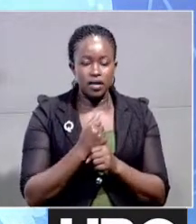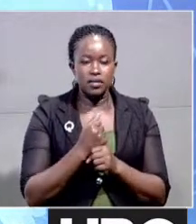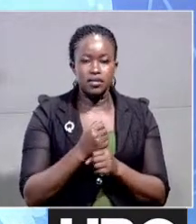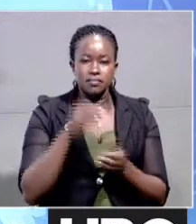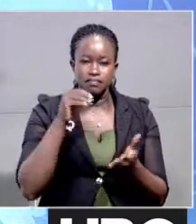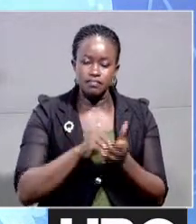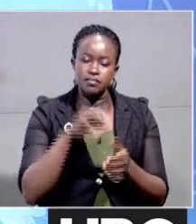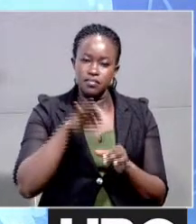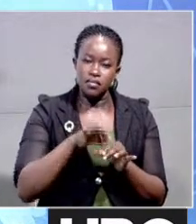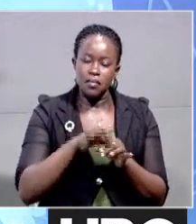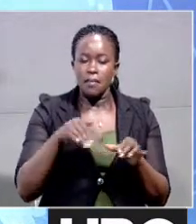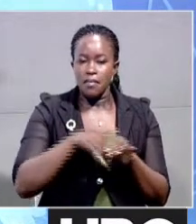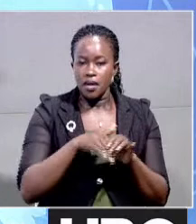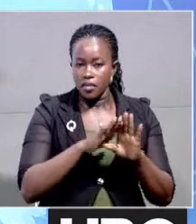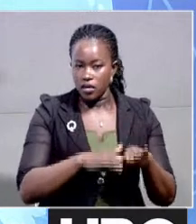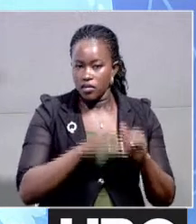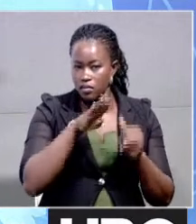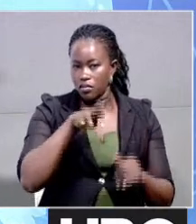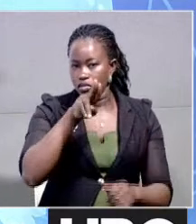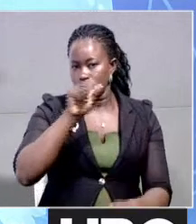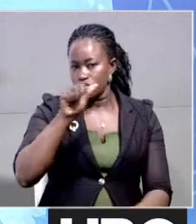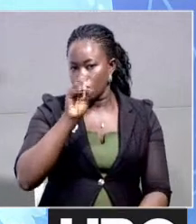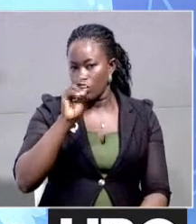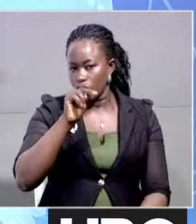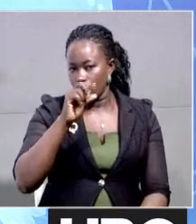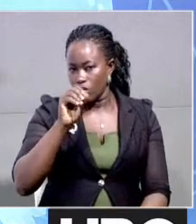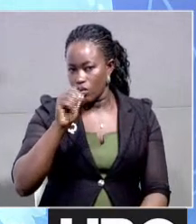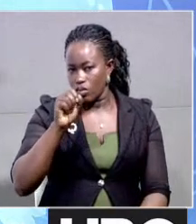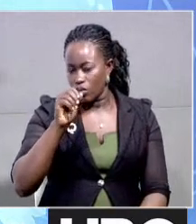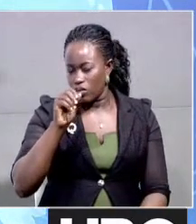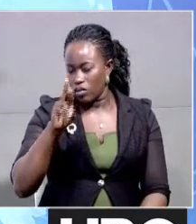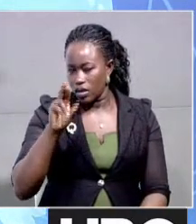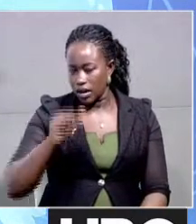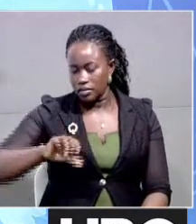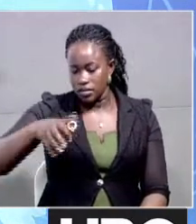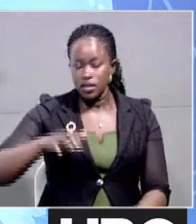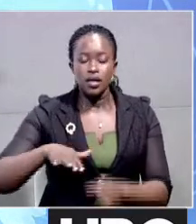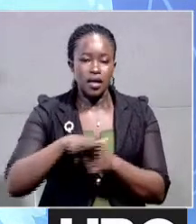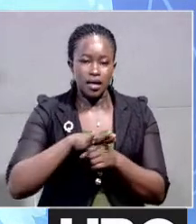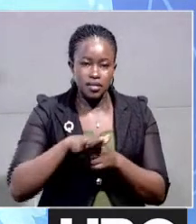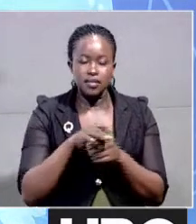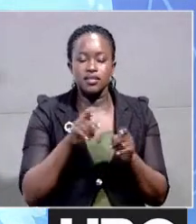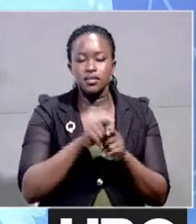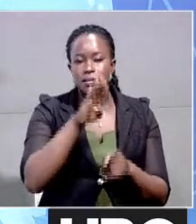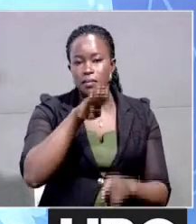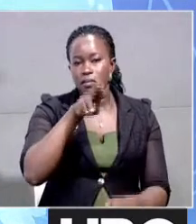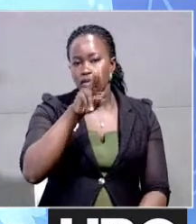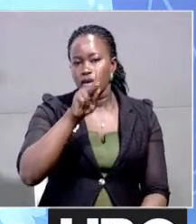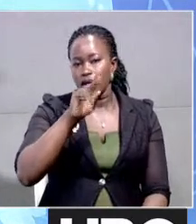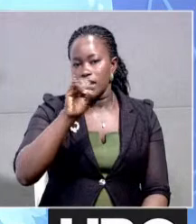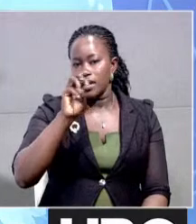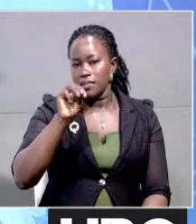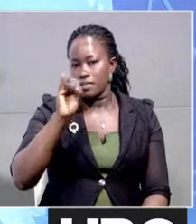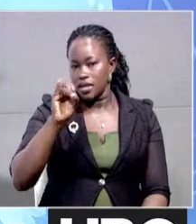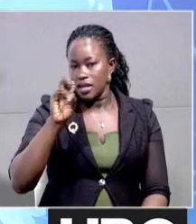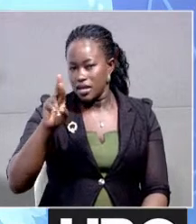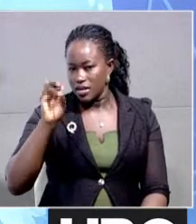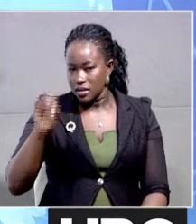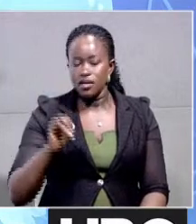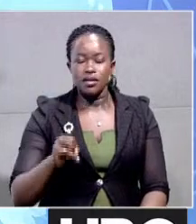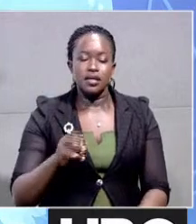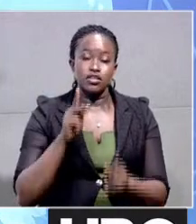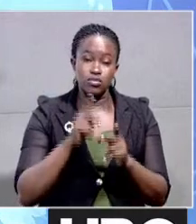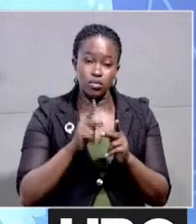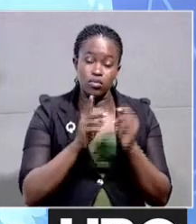Parliament for Busongora sub-county in Kasese District and Bukimbiri County in Kisoro District. Now,